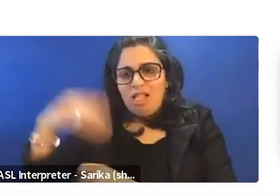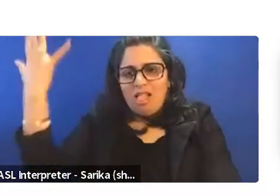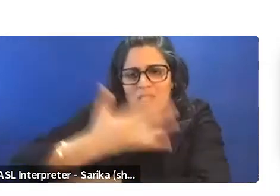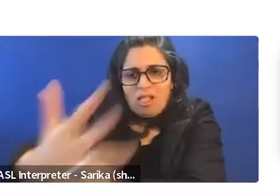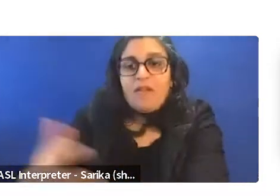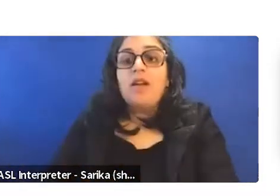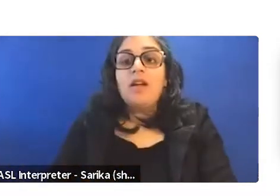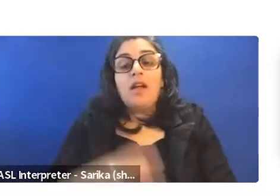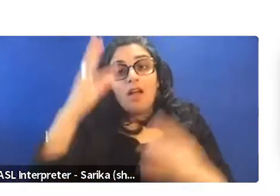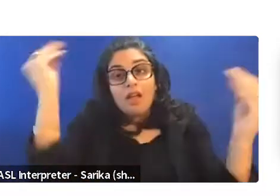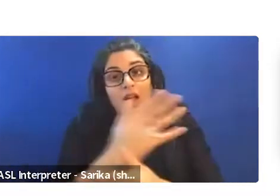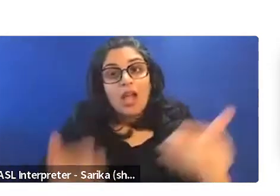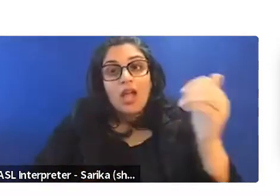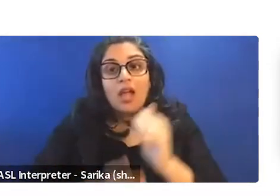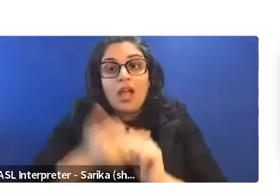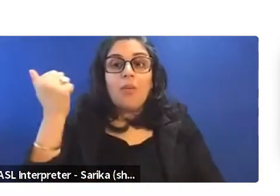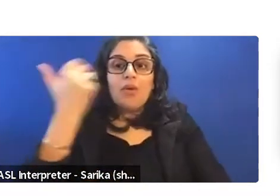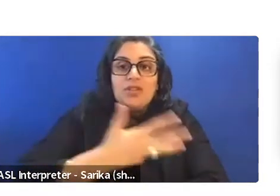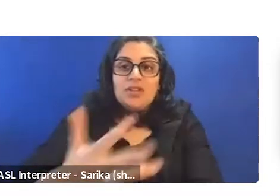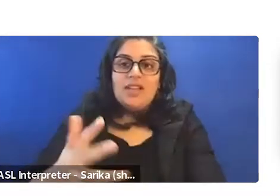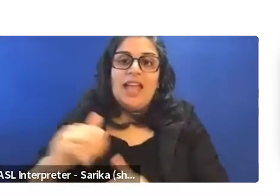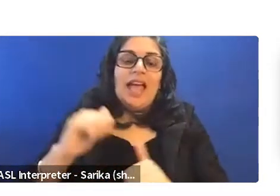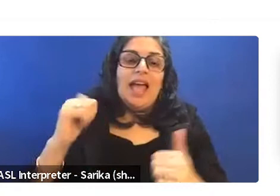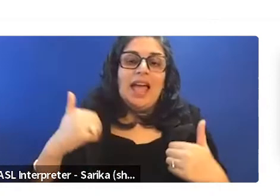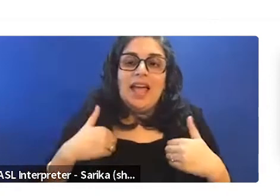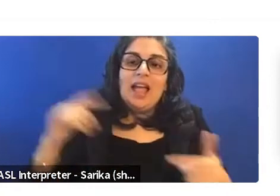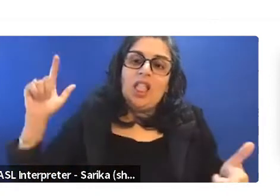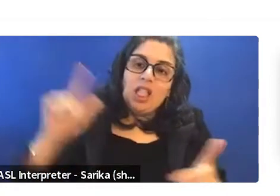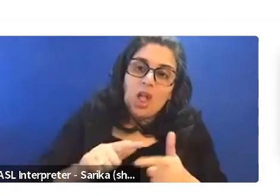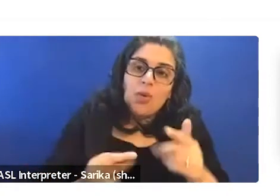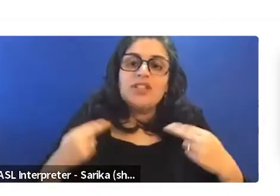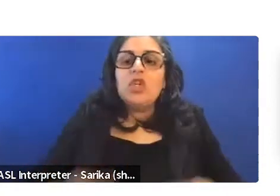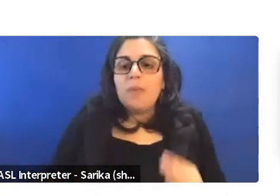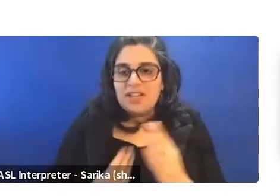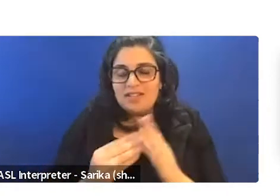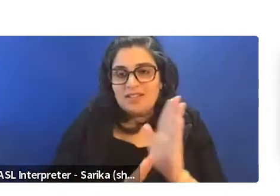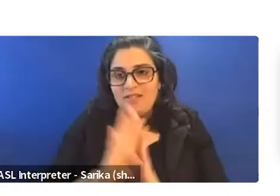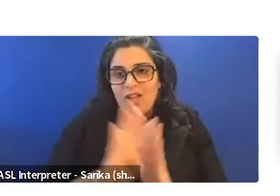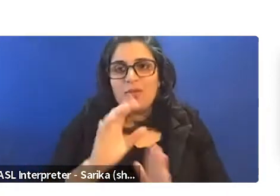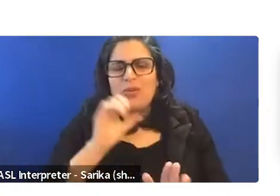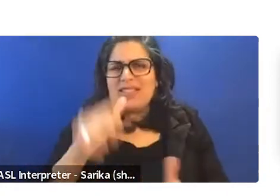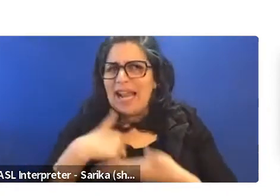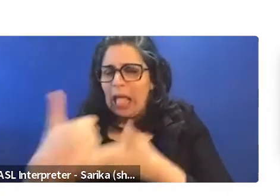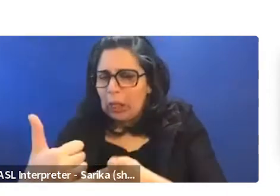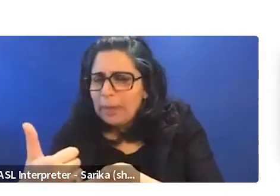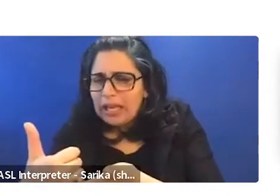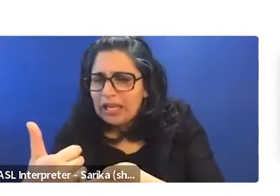areas with most deforestation have the lowest human development indexes in Brazil. So it's not that it's helping